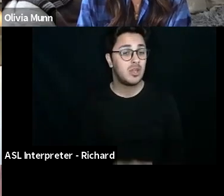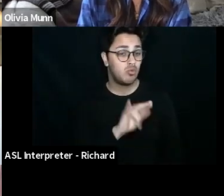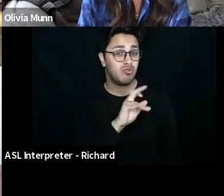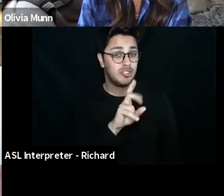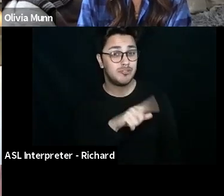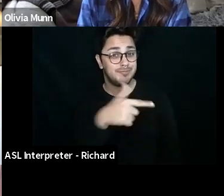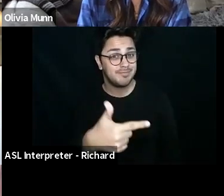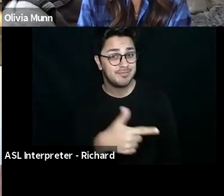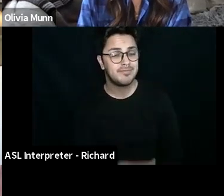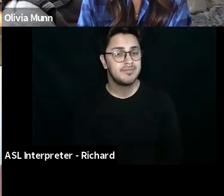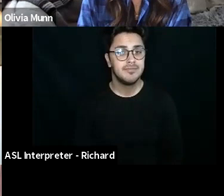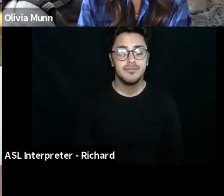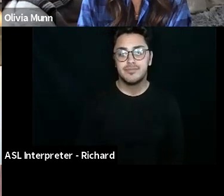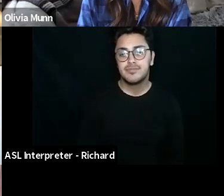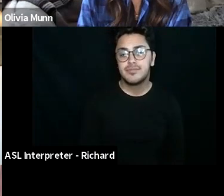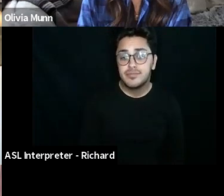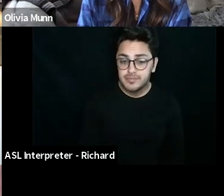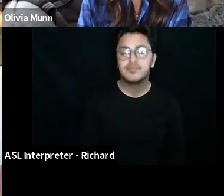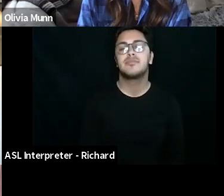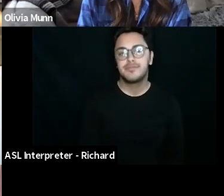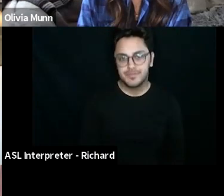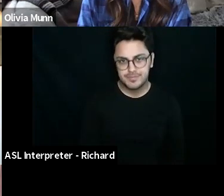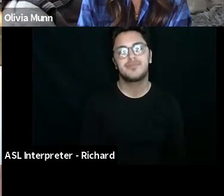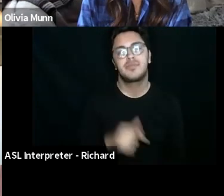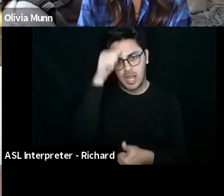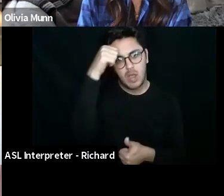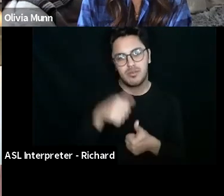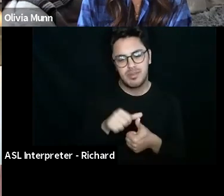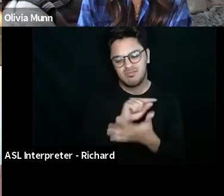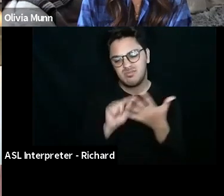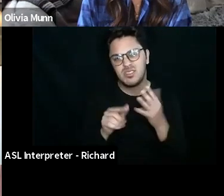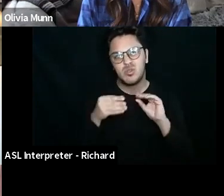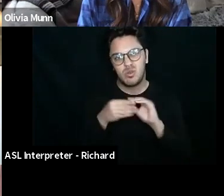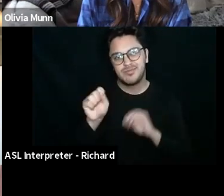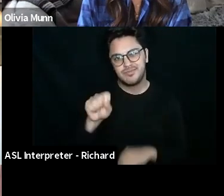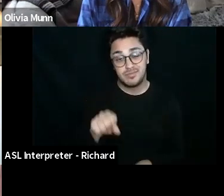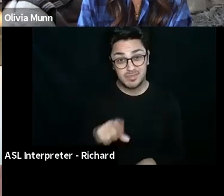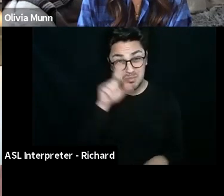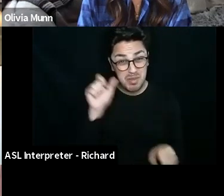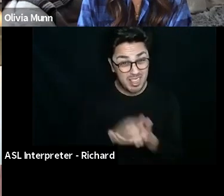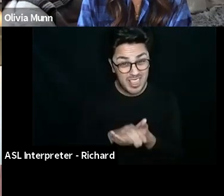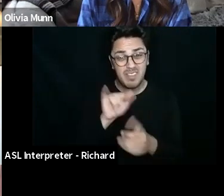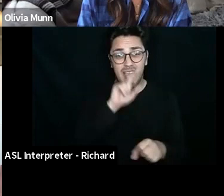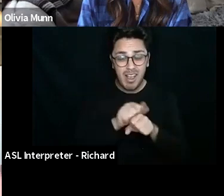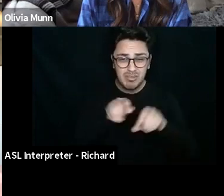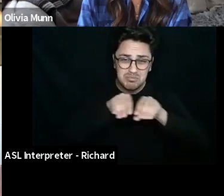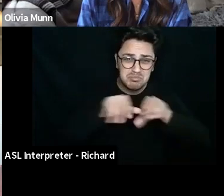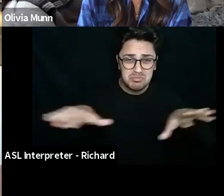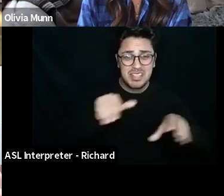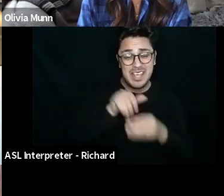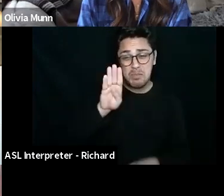you. Yeah, absolutely. I remember those stories. And boy, can you believe that's actually aired in the Bay Area? It's just